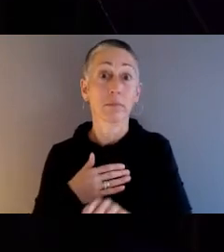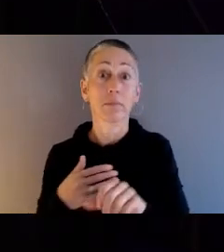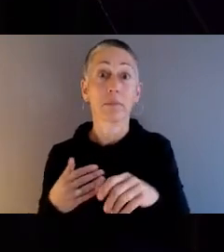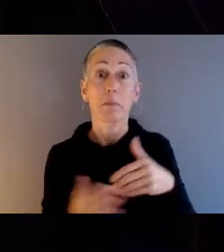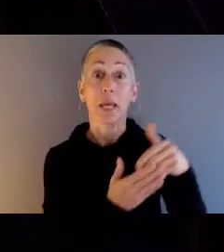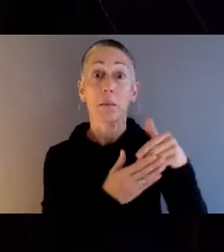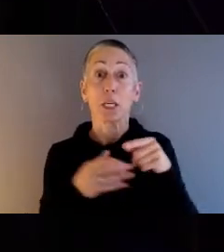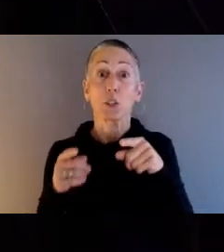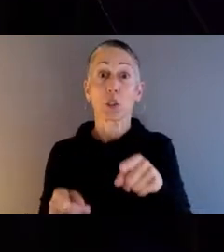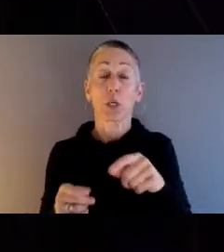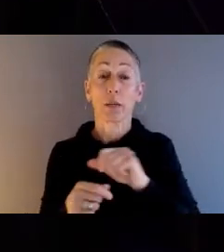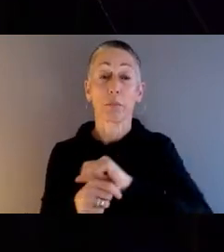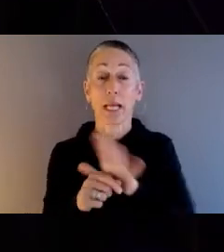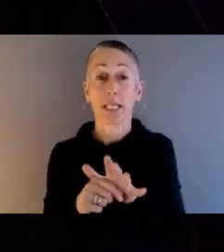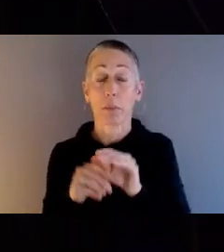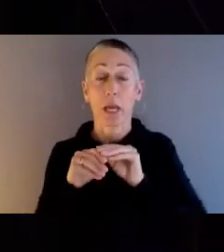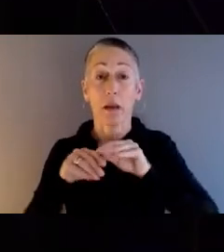so many woos.